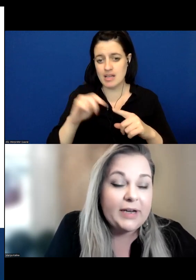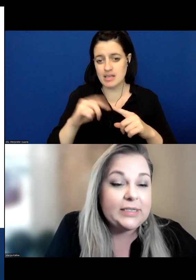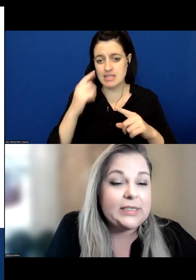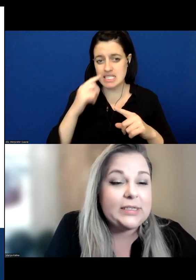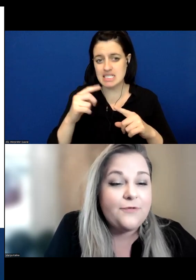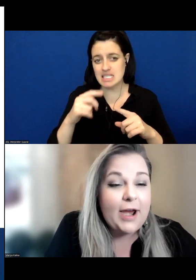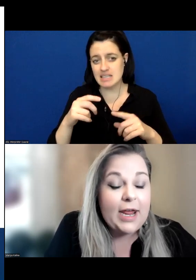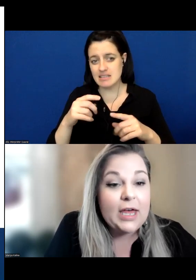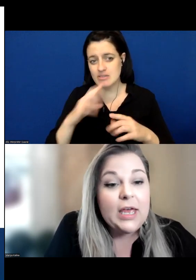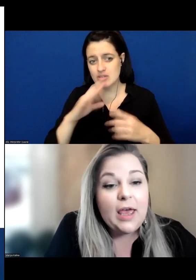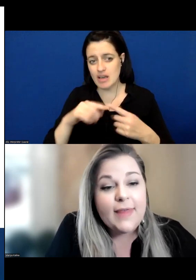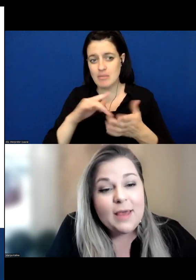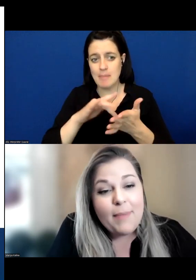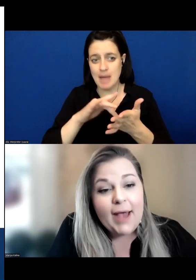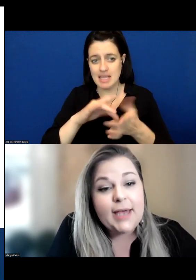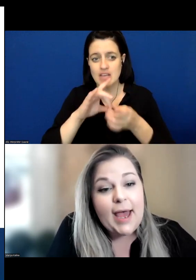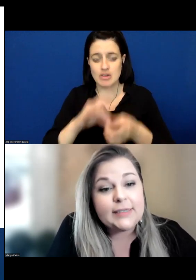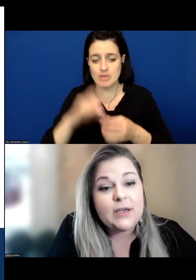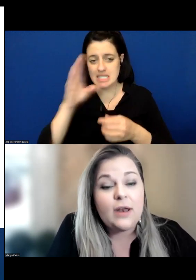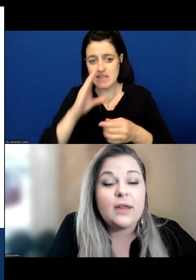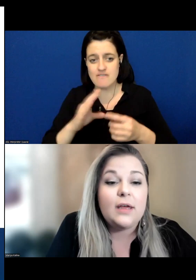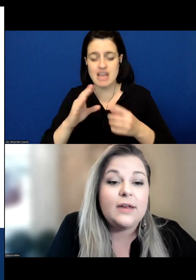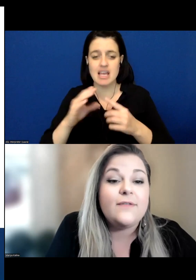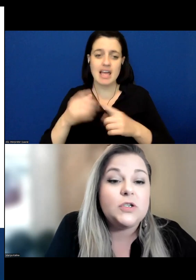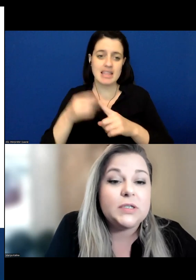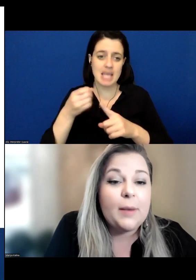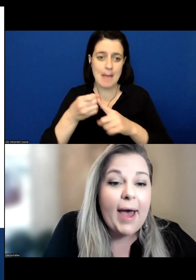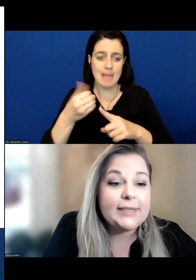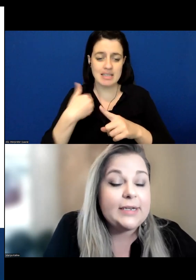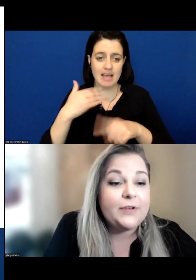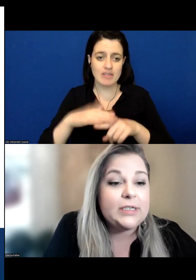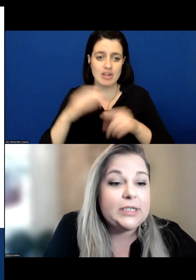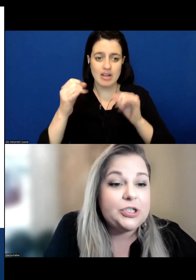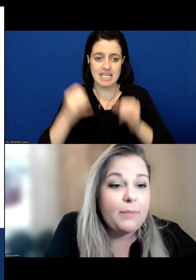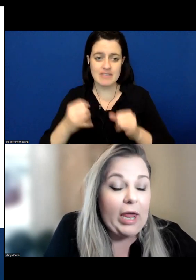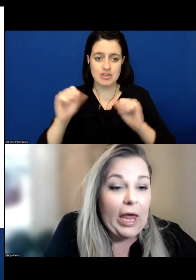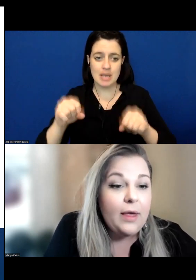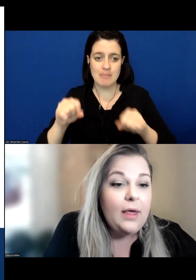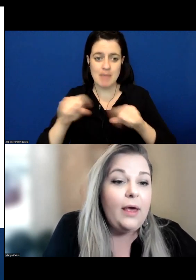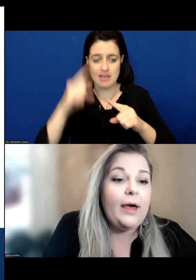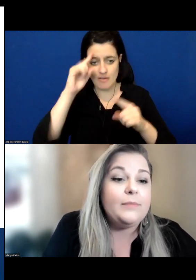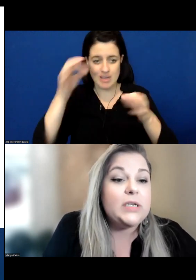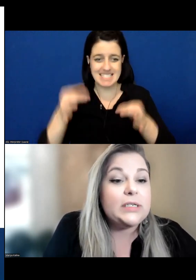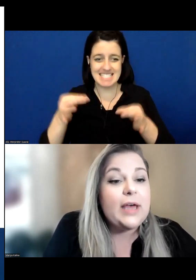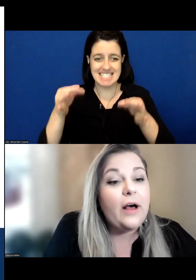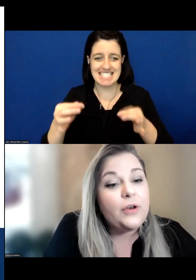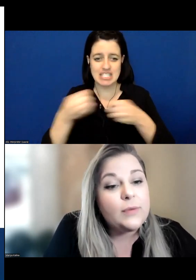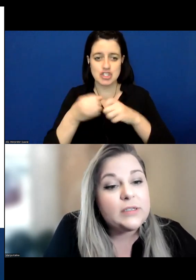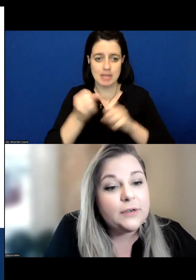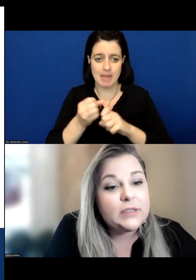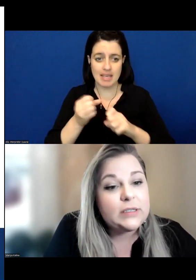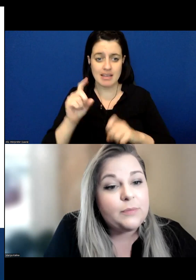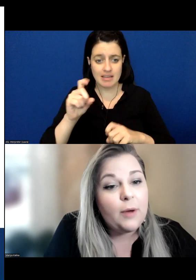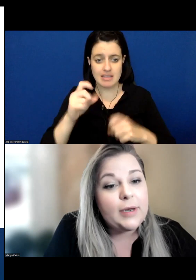with respect to schizophrenia and the impact it has on an individual's capacity for decision-making? Does the Health and